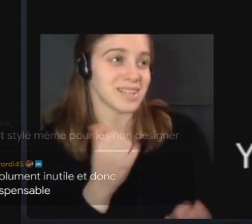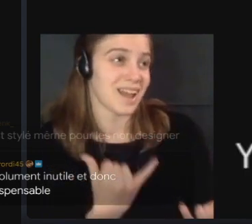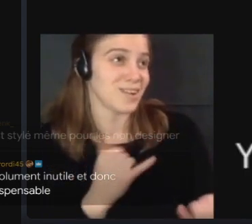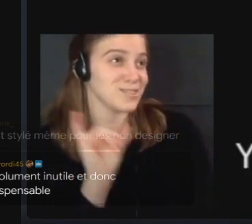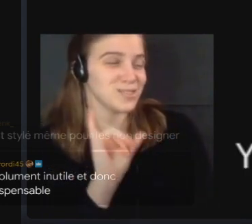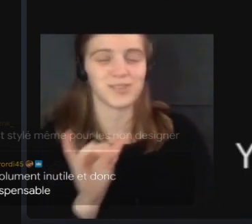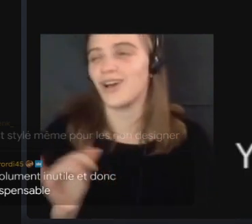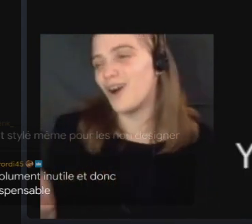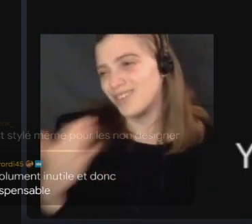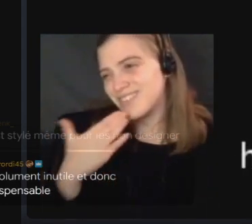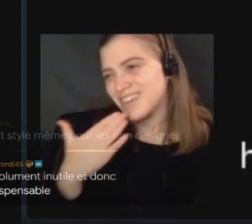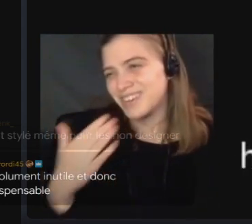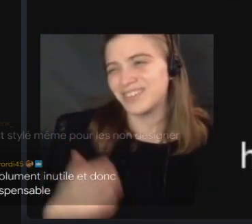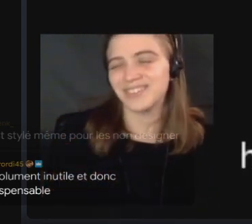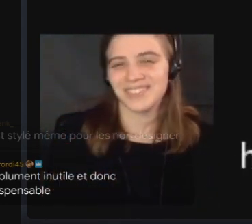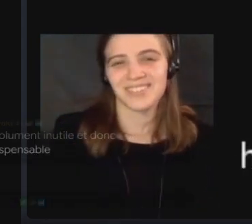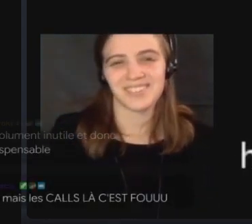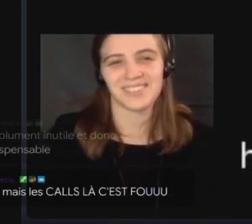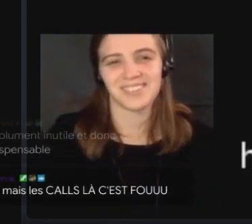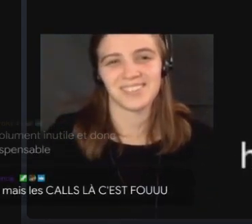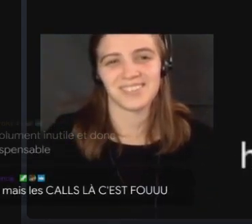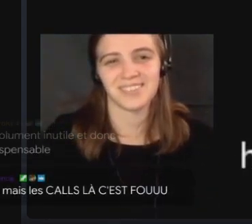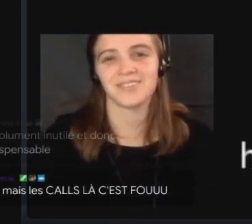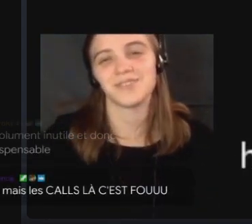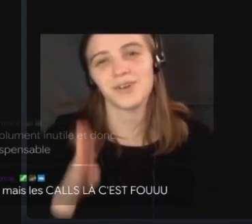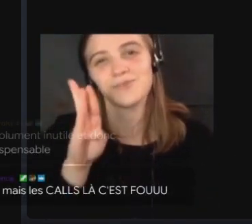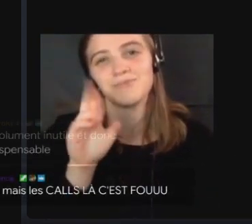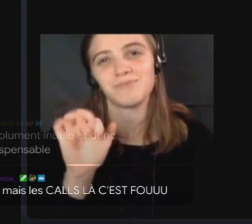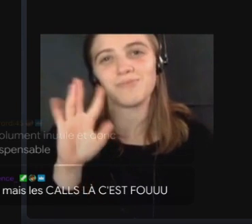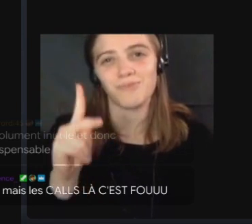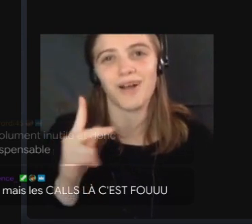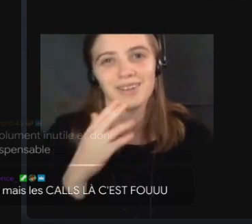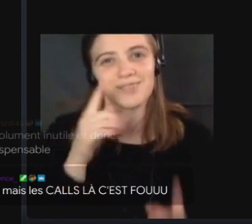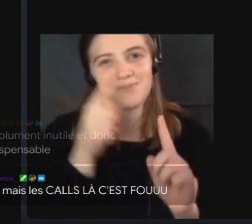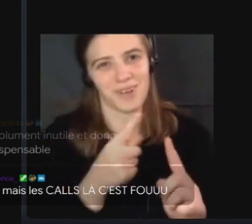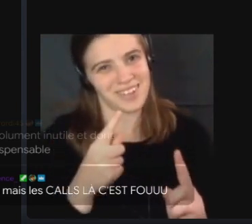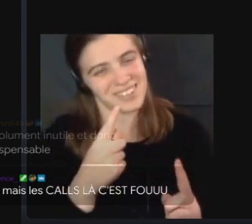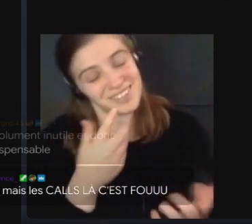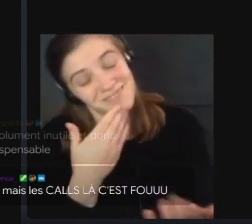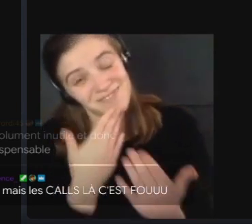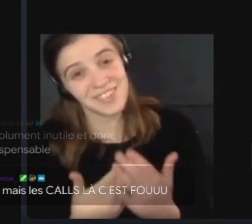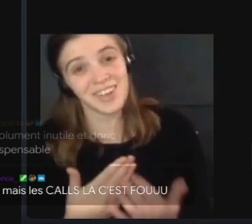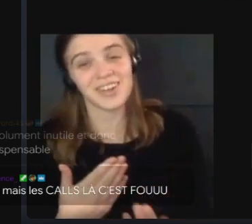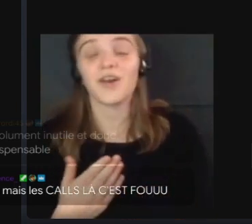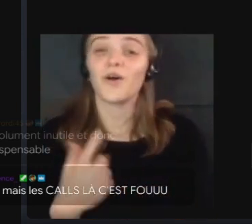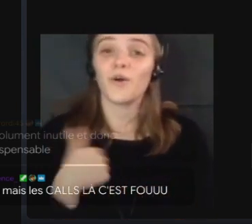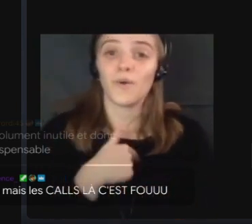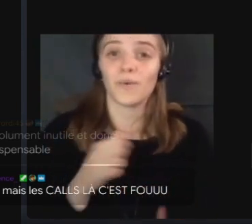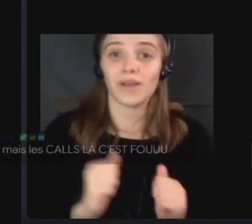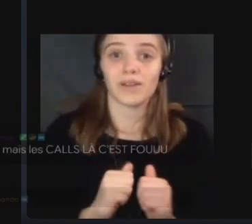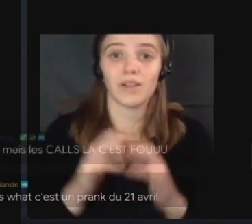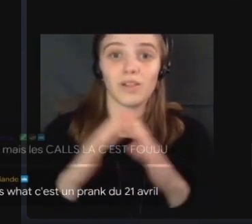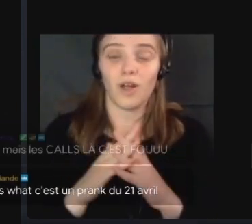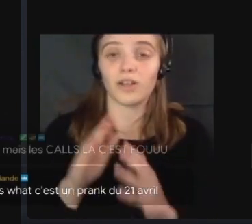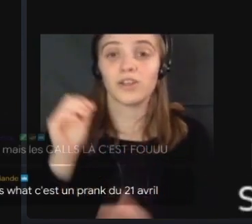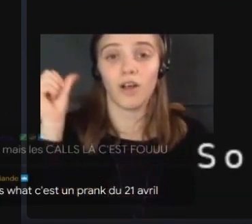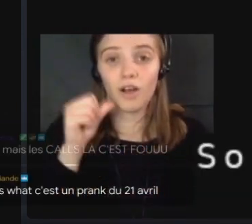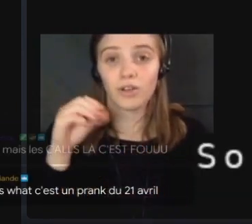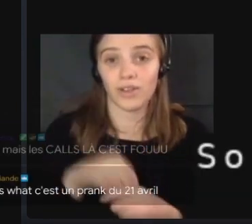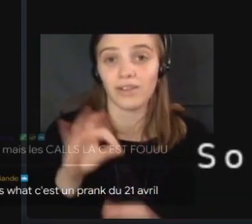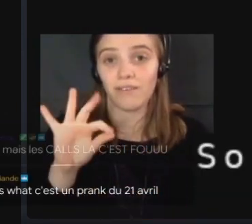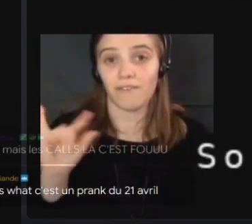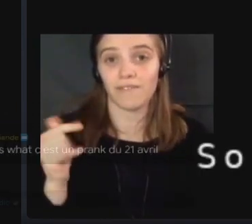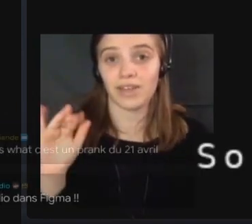trop forts. Brock's, Il a appelé point rien que pour out dire that ça, we're mais quel actually not only génie! Launching audio in FigJam, we're